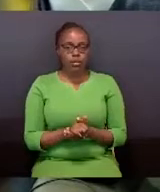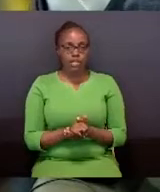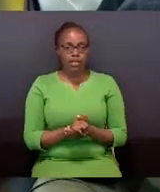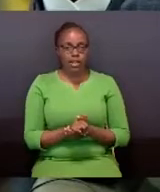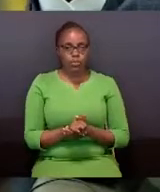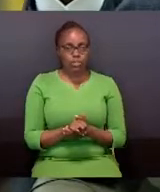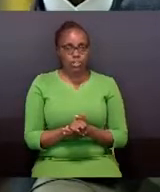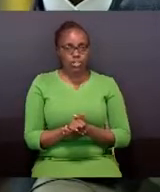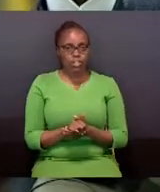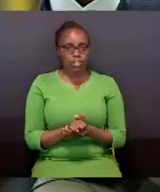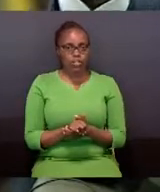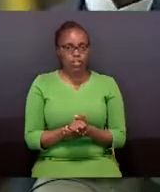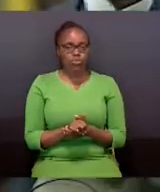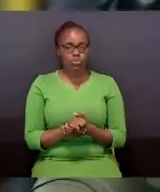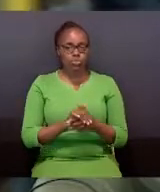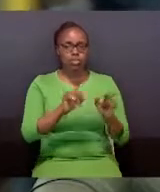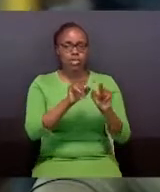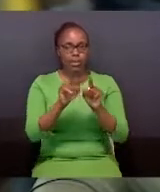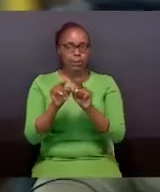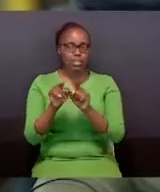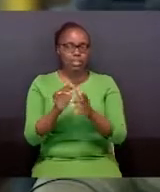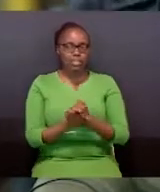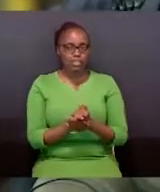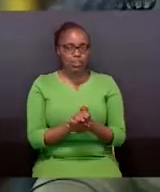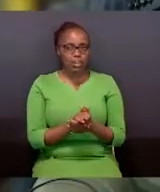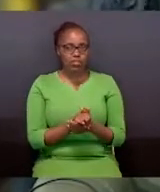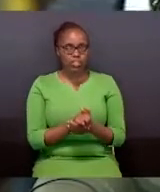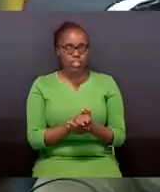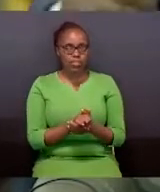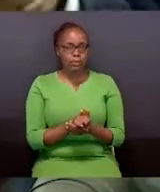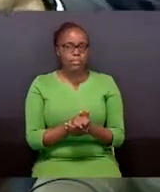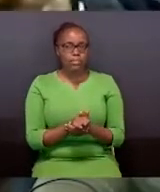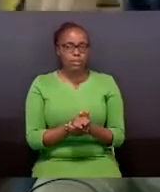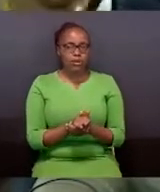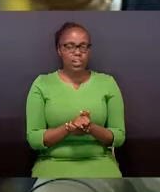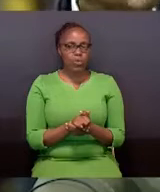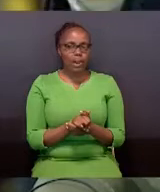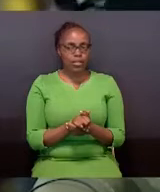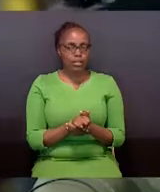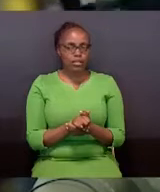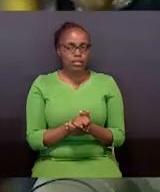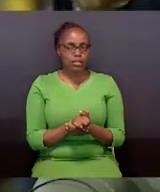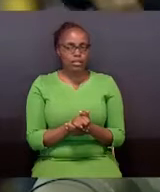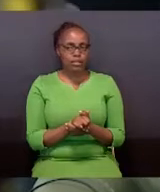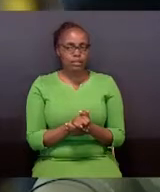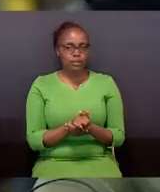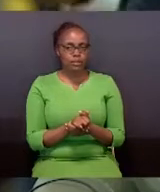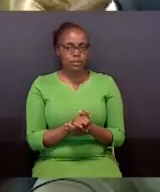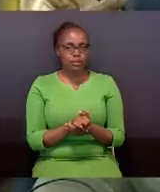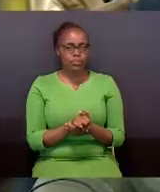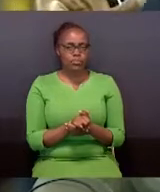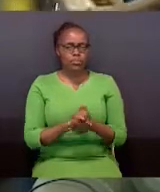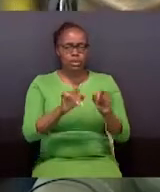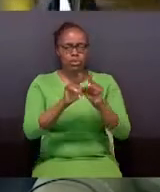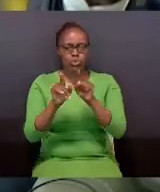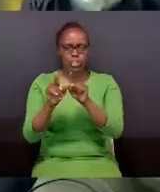not just an easy process or an easy thing for which you find a solution in one